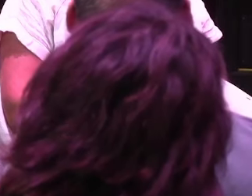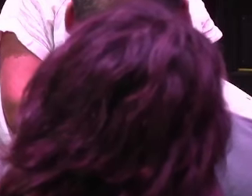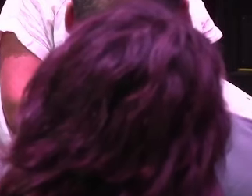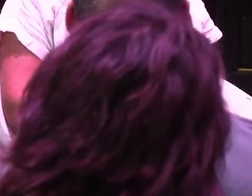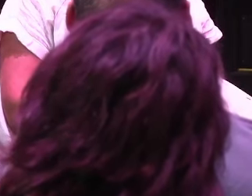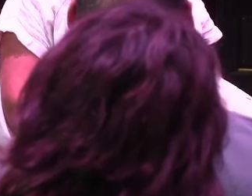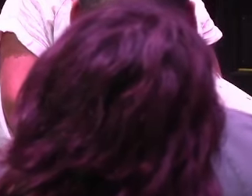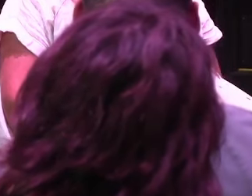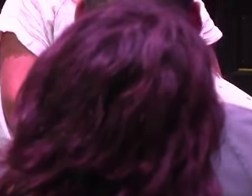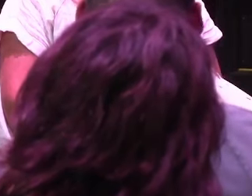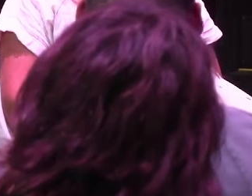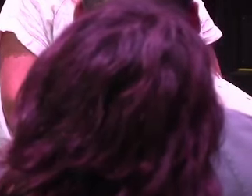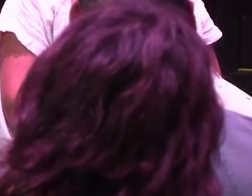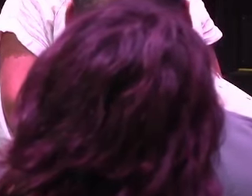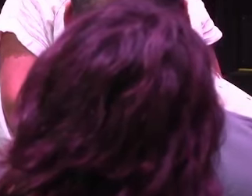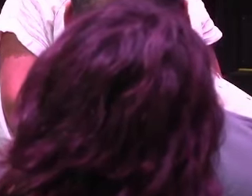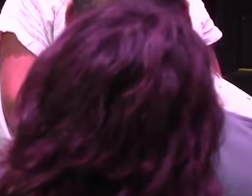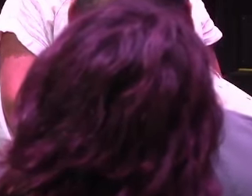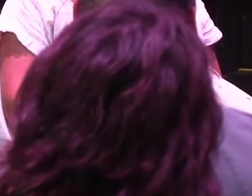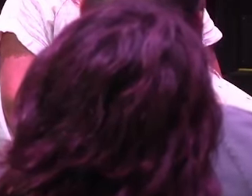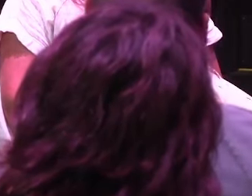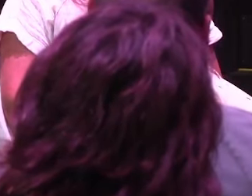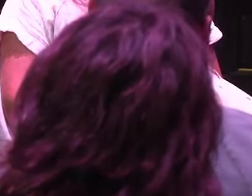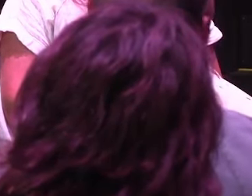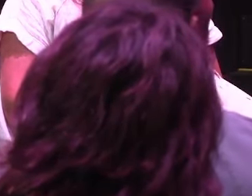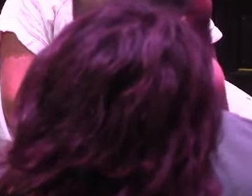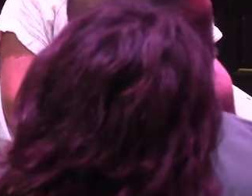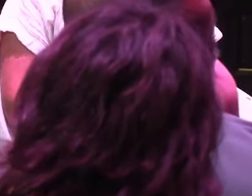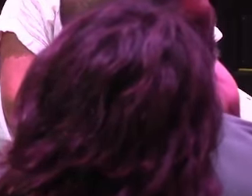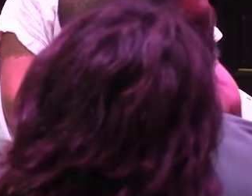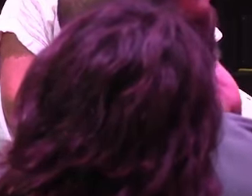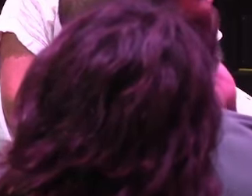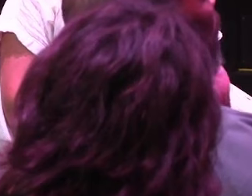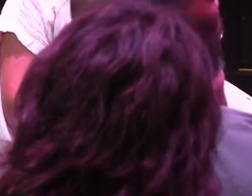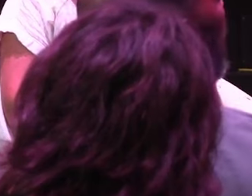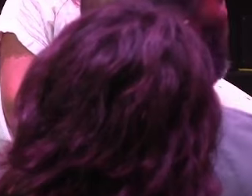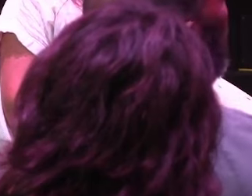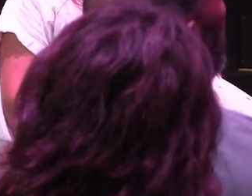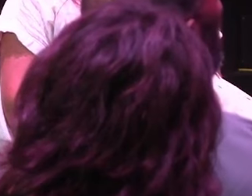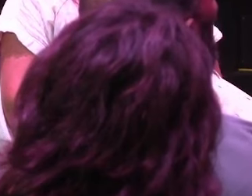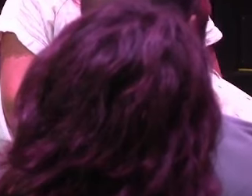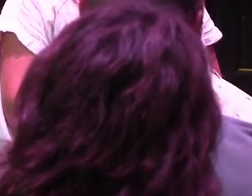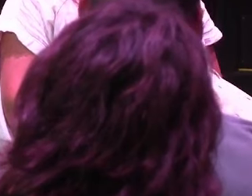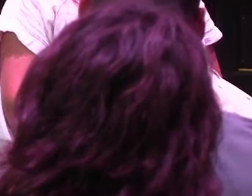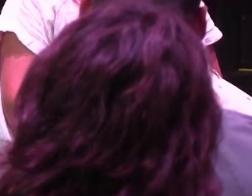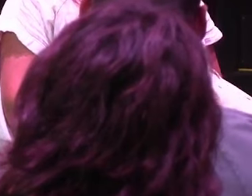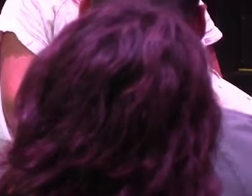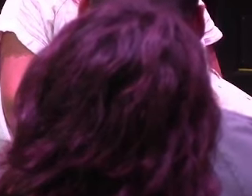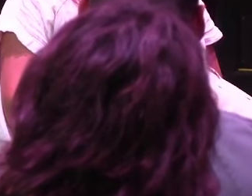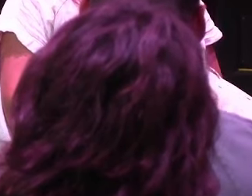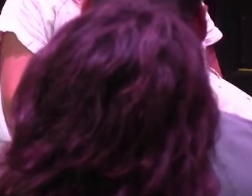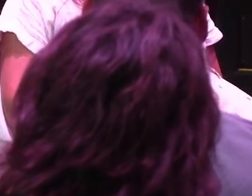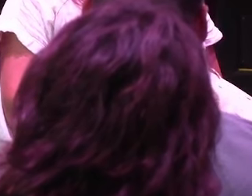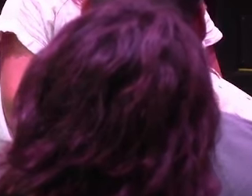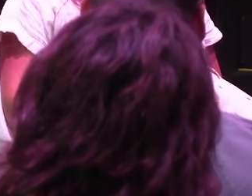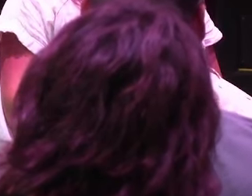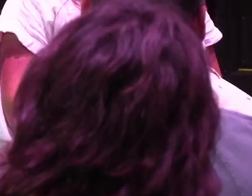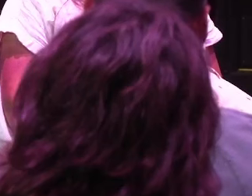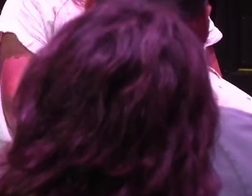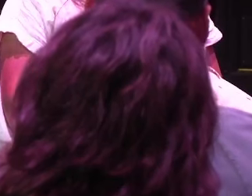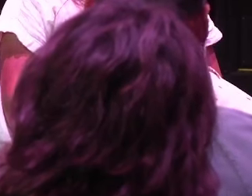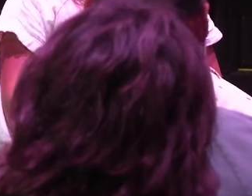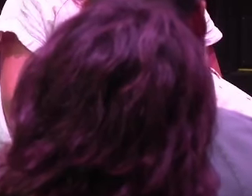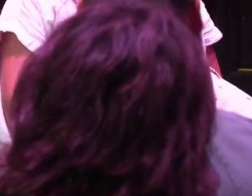off children into schools and into all these things. And as artists, we have been increasingly told that if we